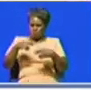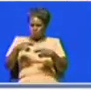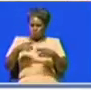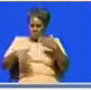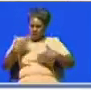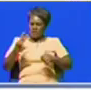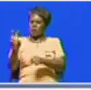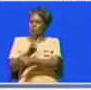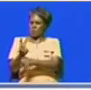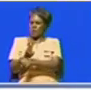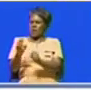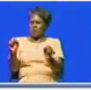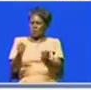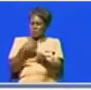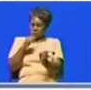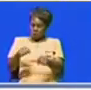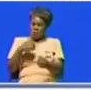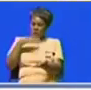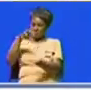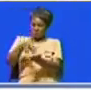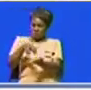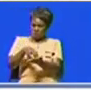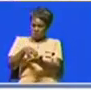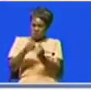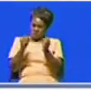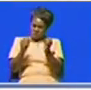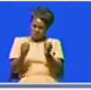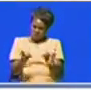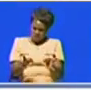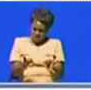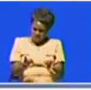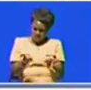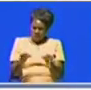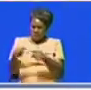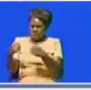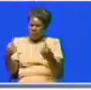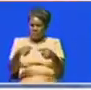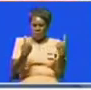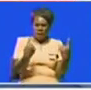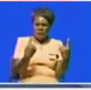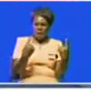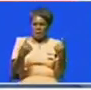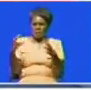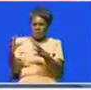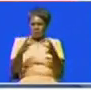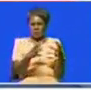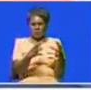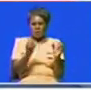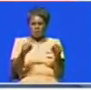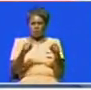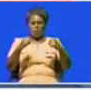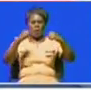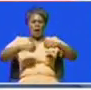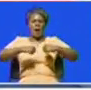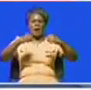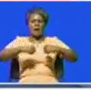supervision. You can have a situation where if there's agreement by the parties, if there is goodwill, you can actually agree